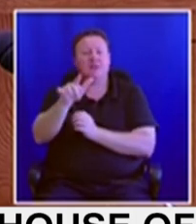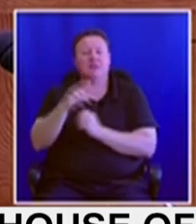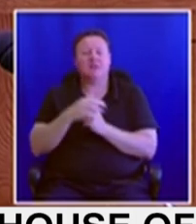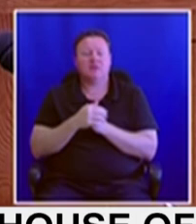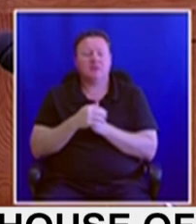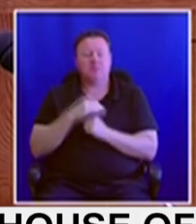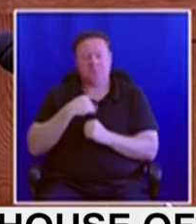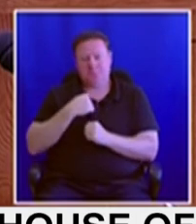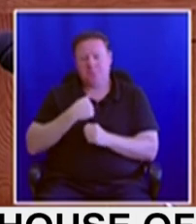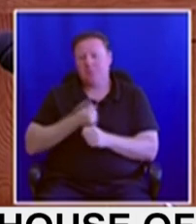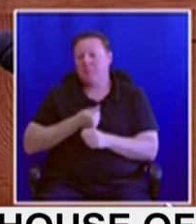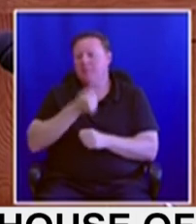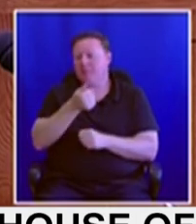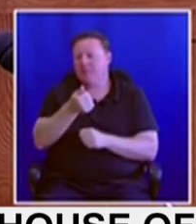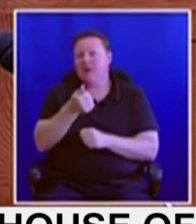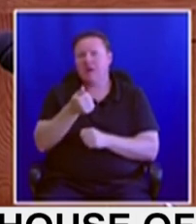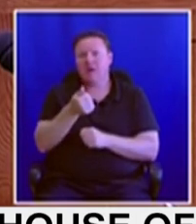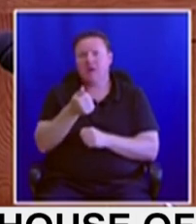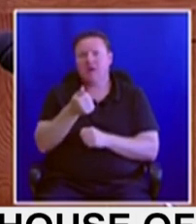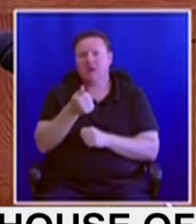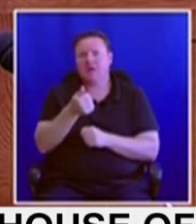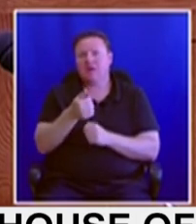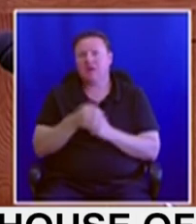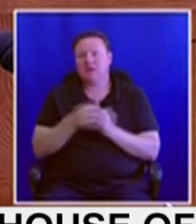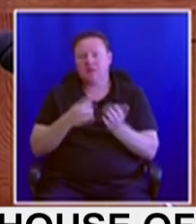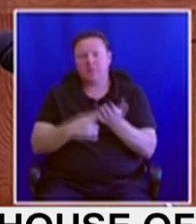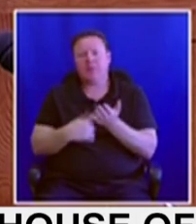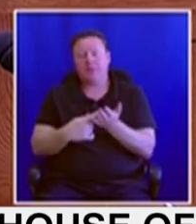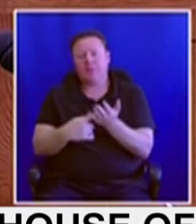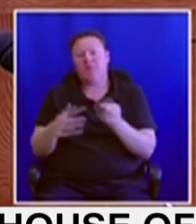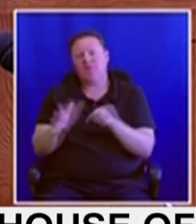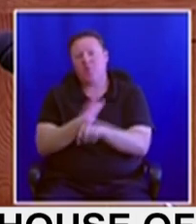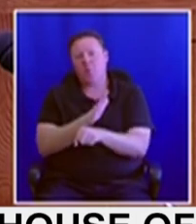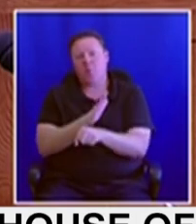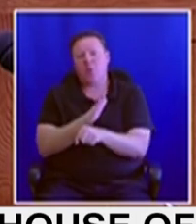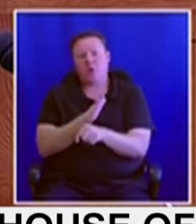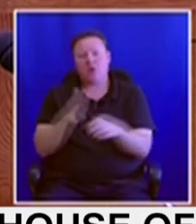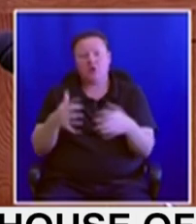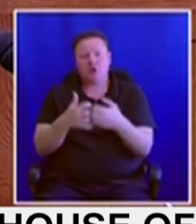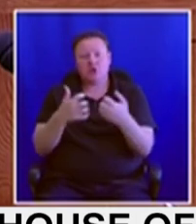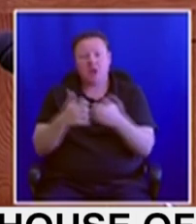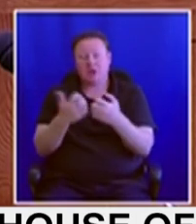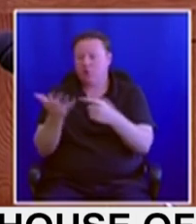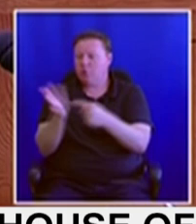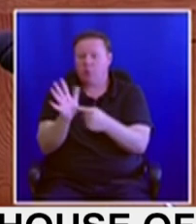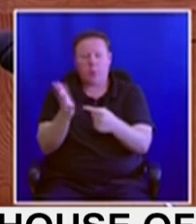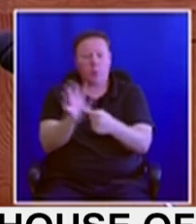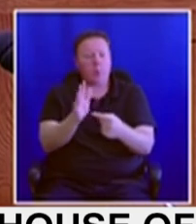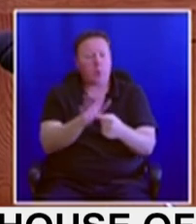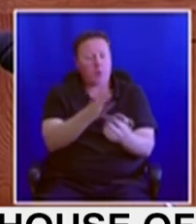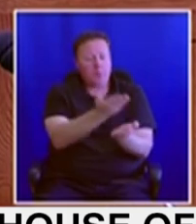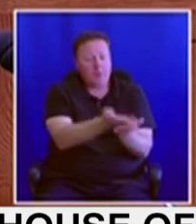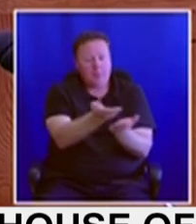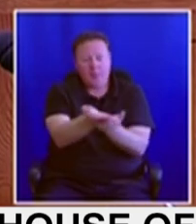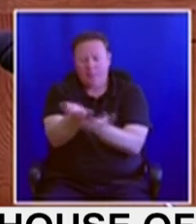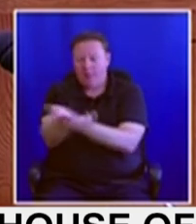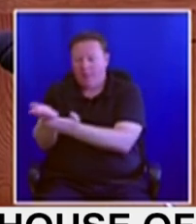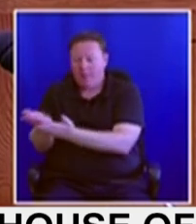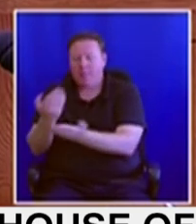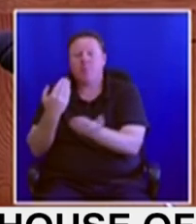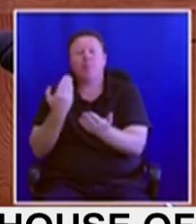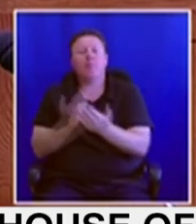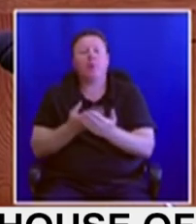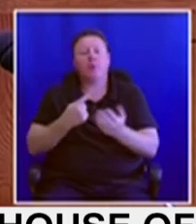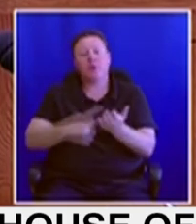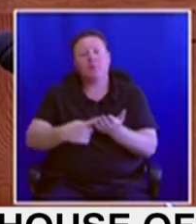to this house for the full debate, these challenges will be laid to bear and we will be able to debate them